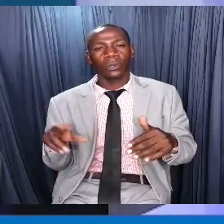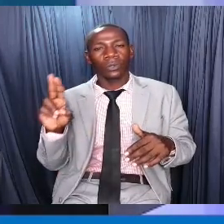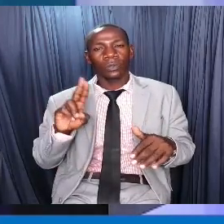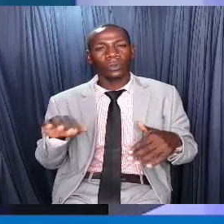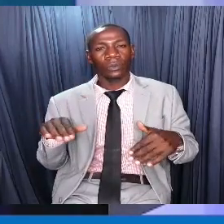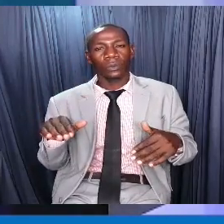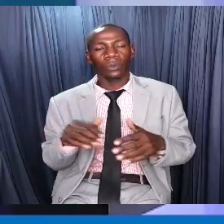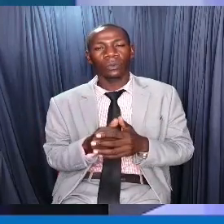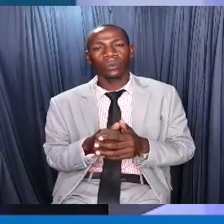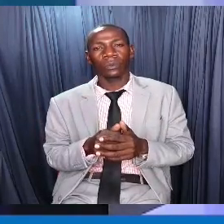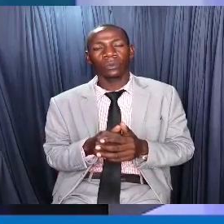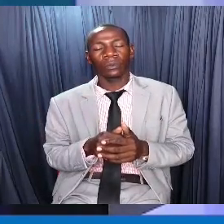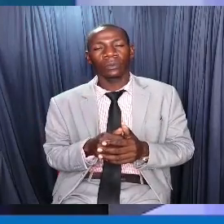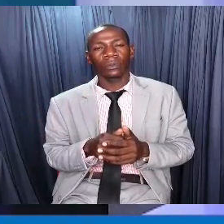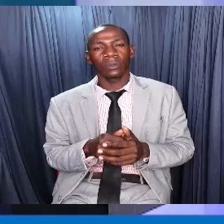Was doing.